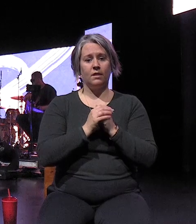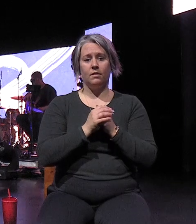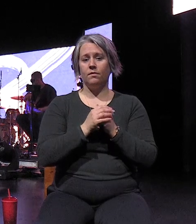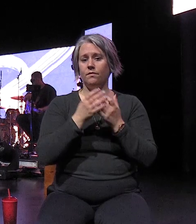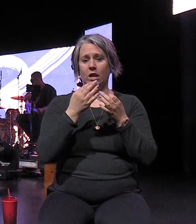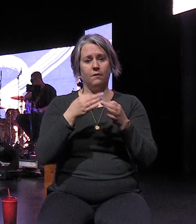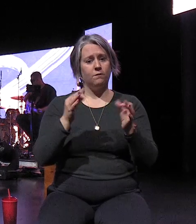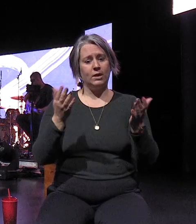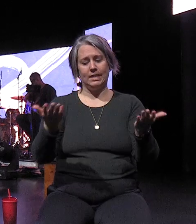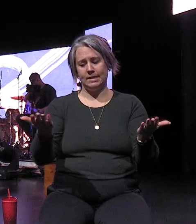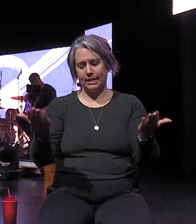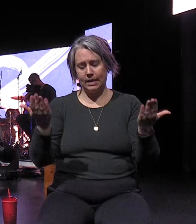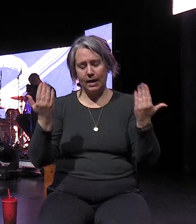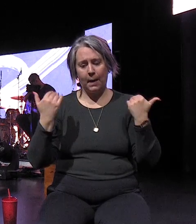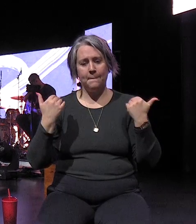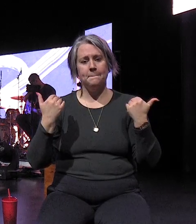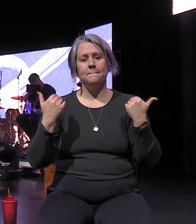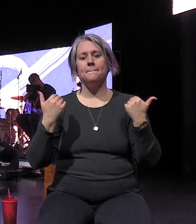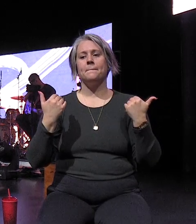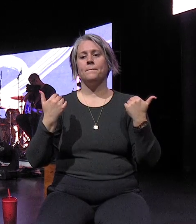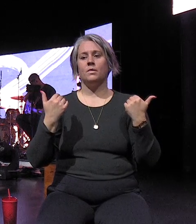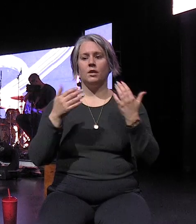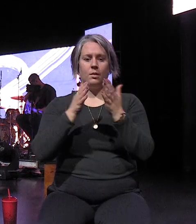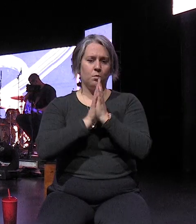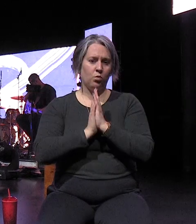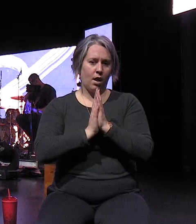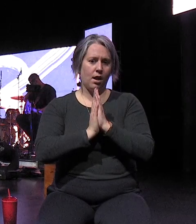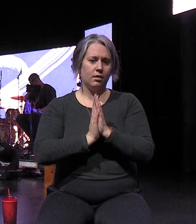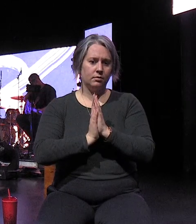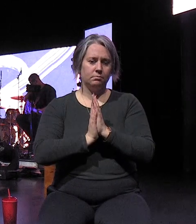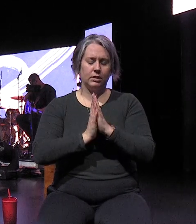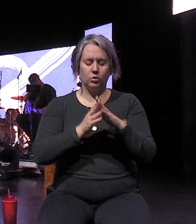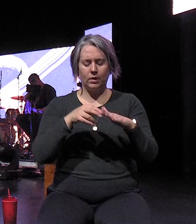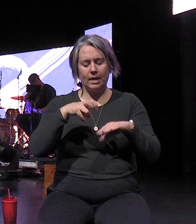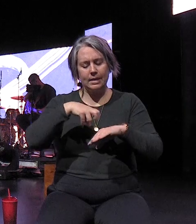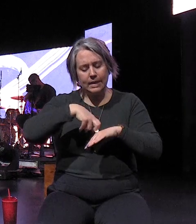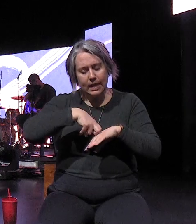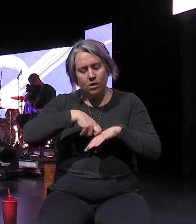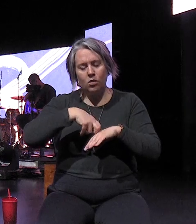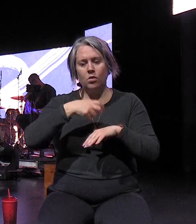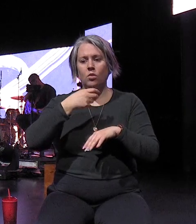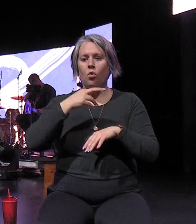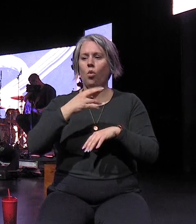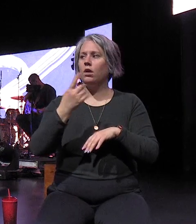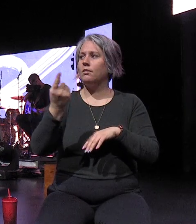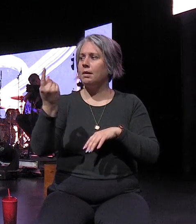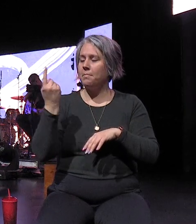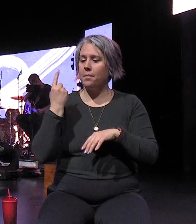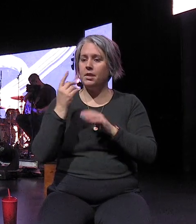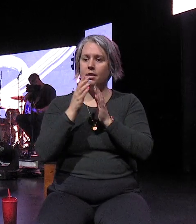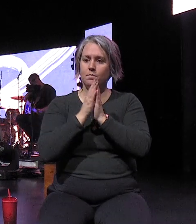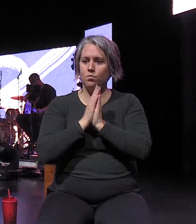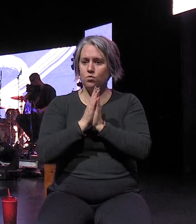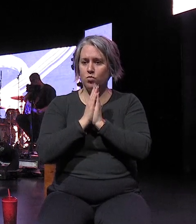the floor is open. I want to invite you to just come to the front and kneel down. Sometimes taking a physical step,